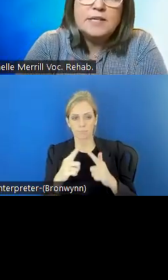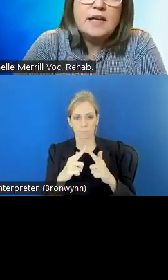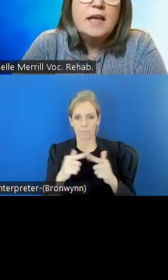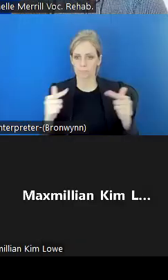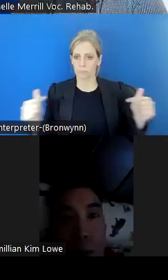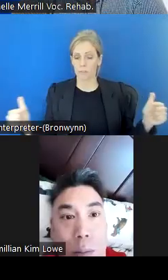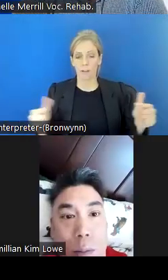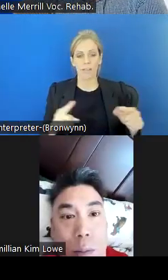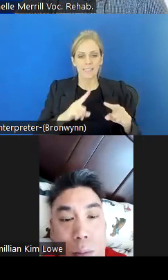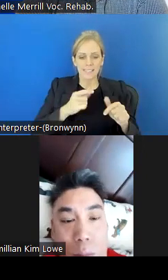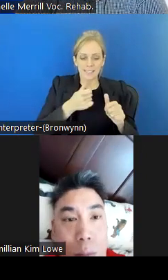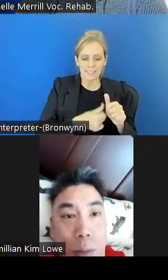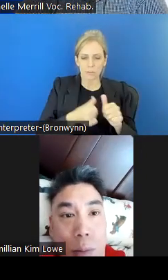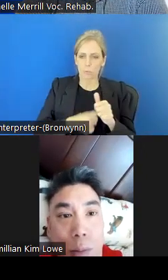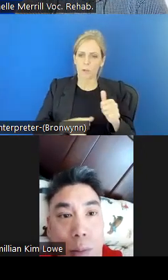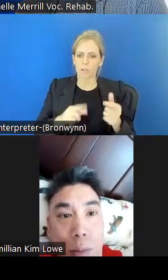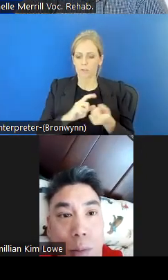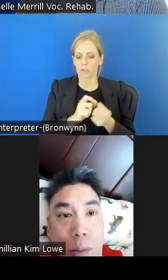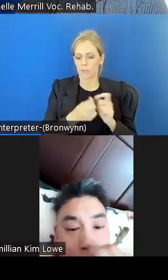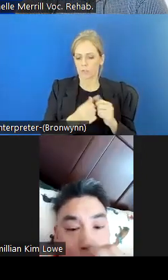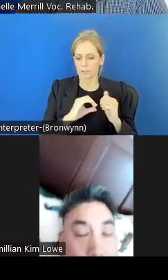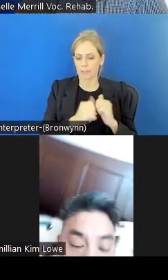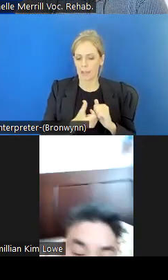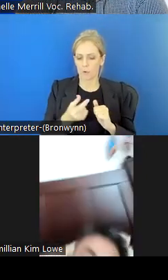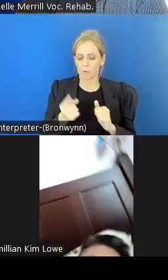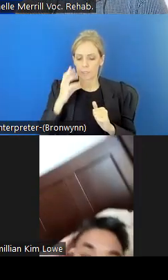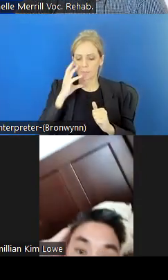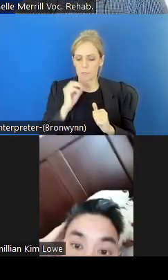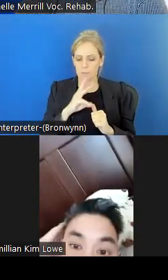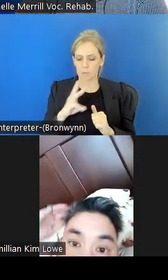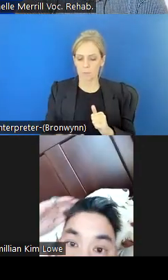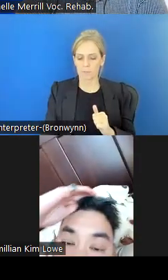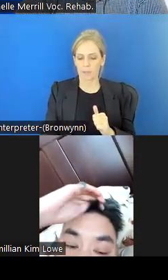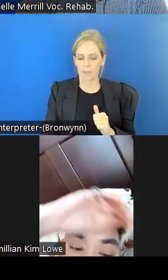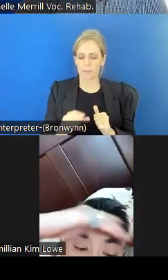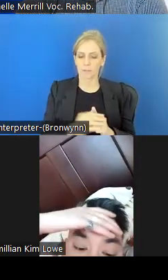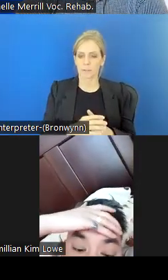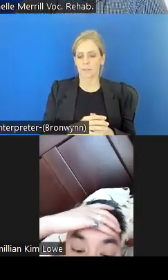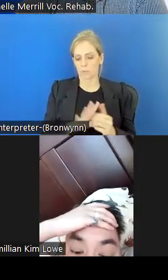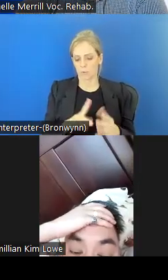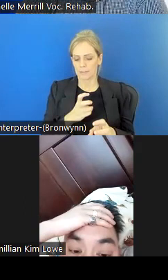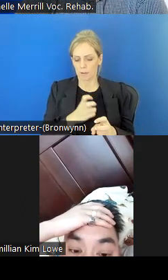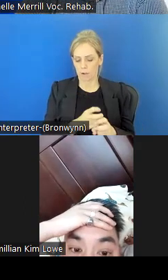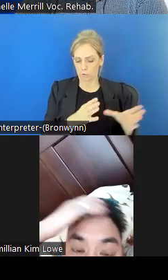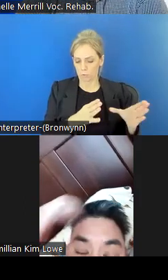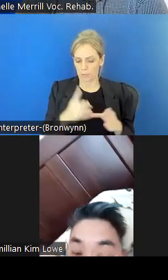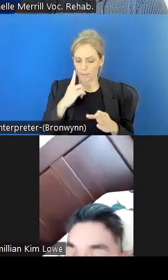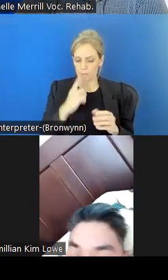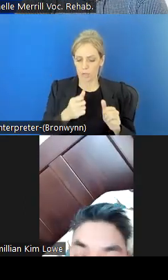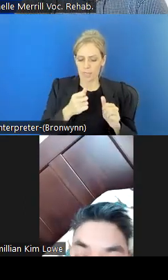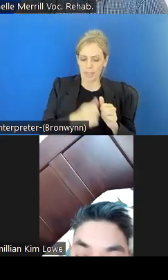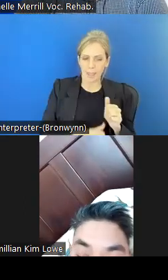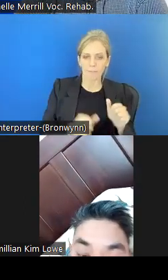the website. And it's very challenging to plan for every person's possible